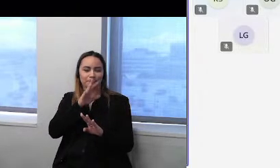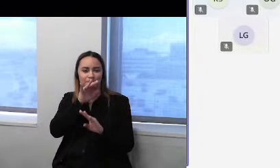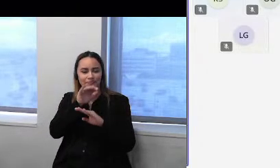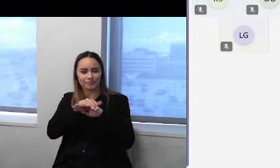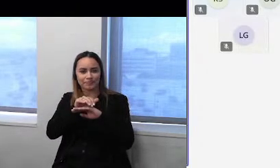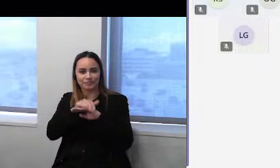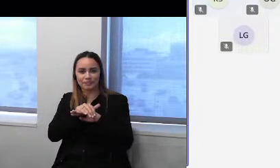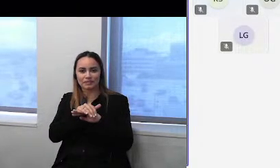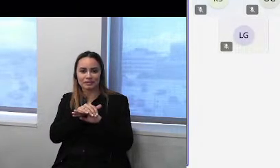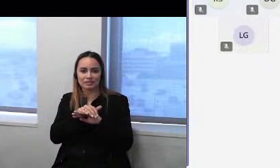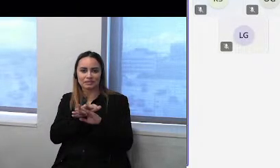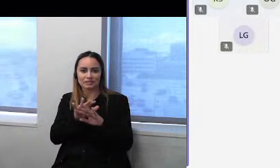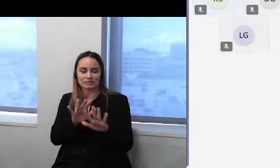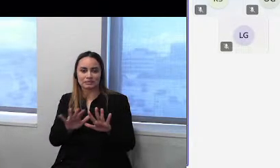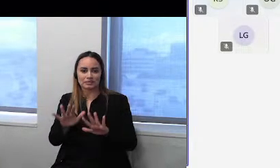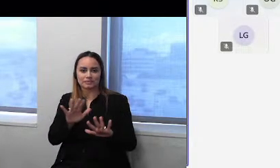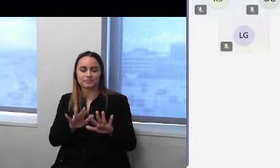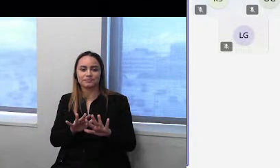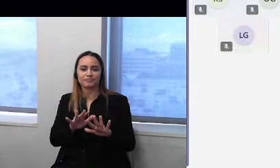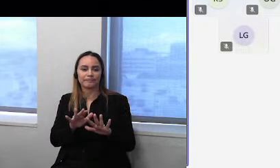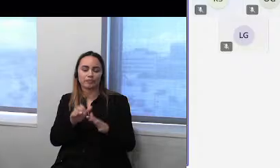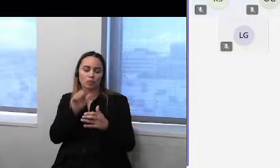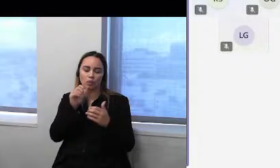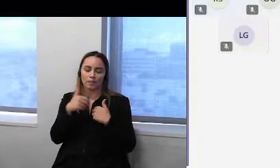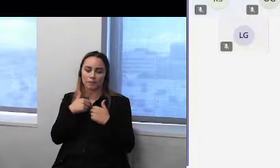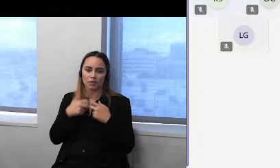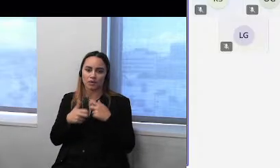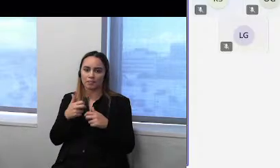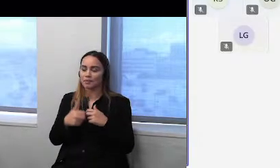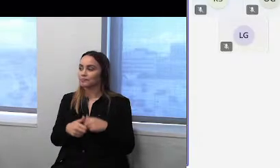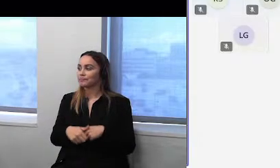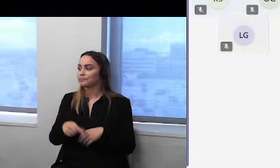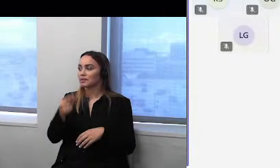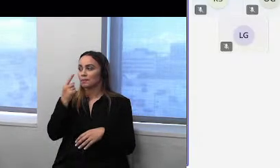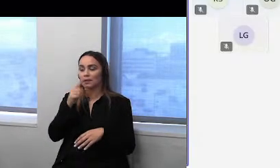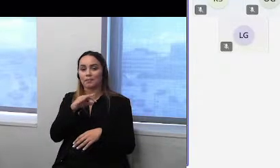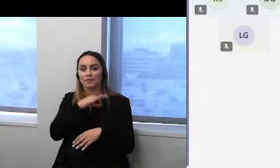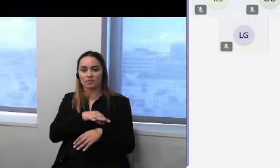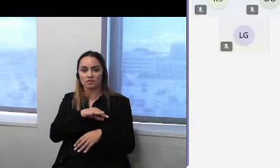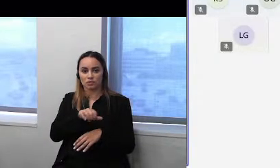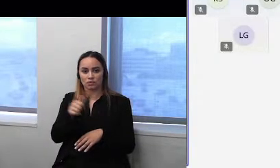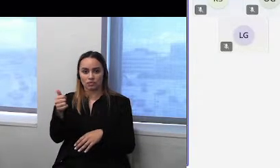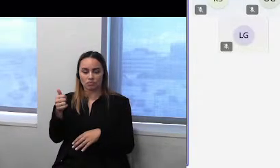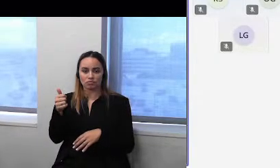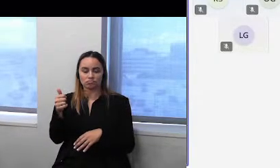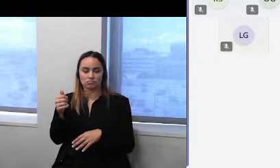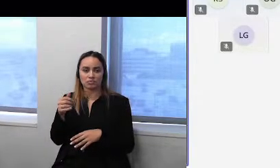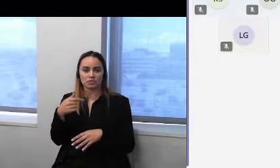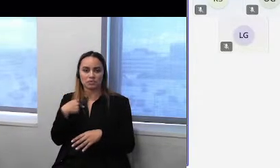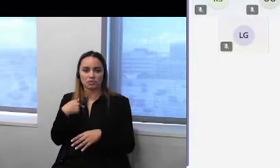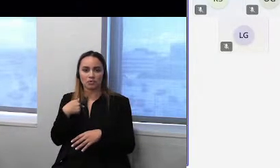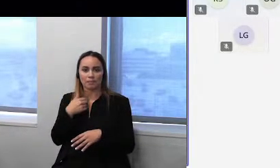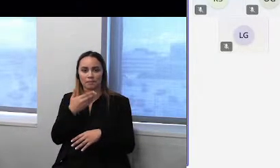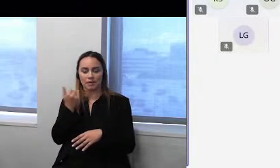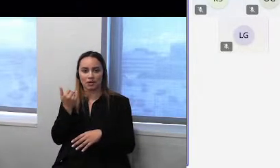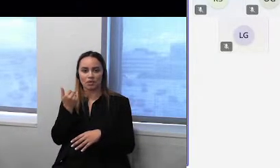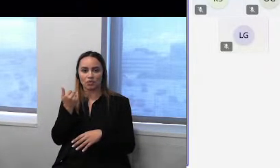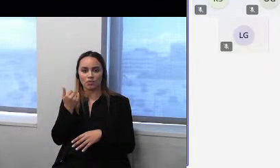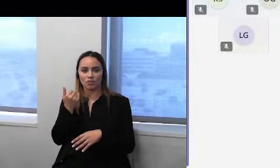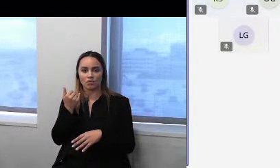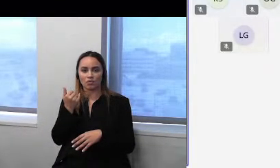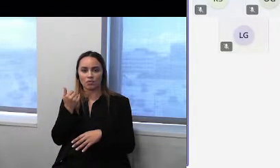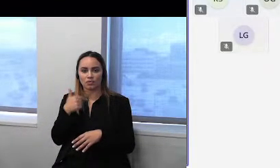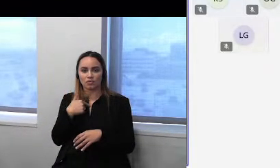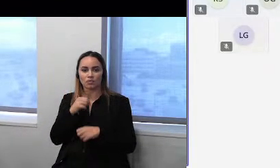que hablar español, lo puedes hacer. Just for the benefit of the other ones, I think it'll be better for they to suffer through